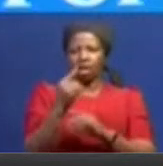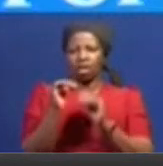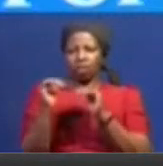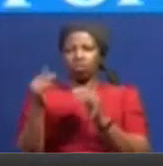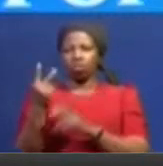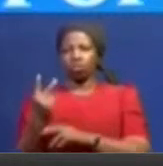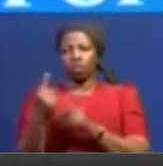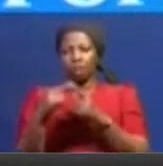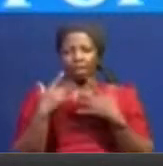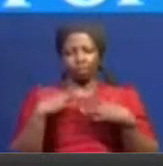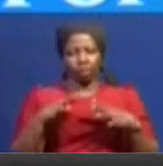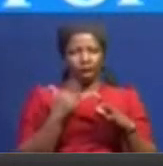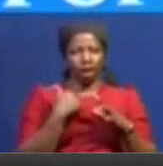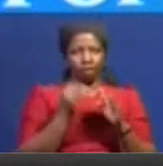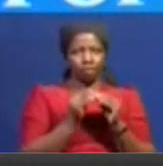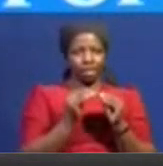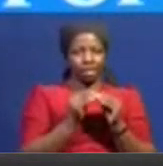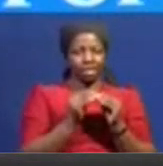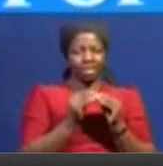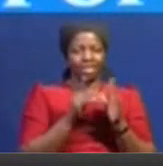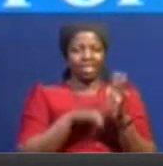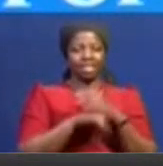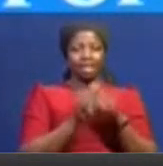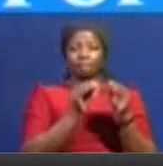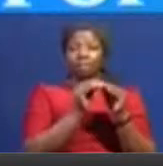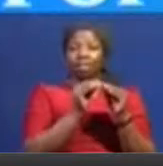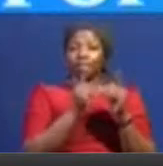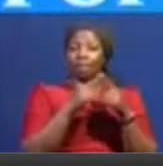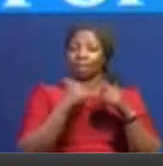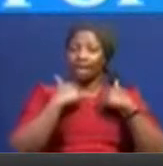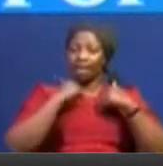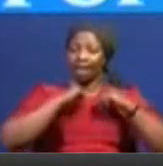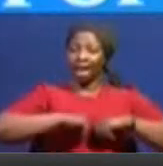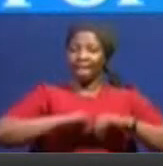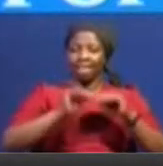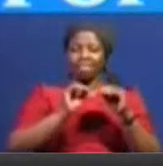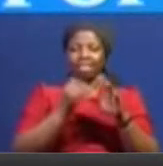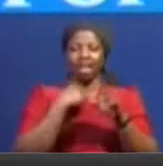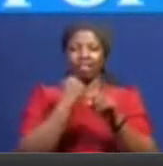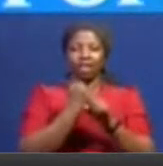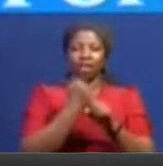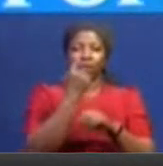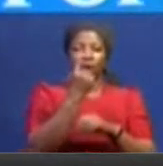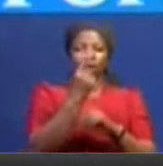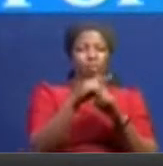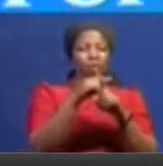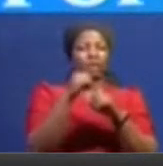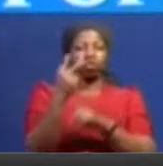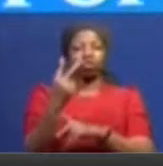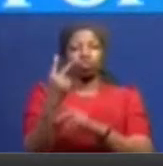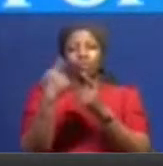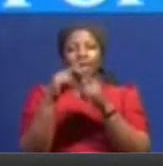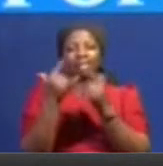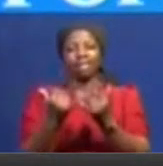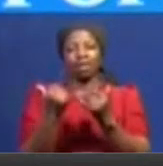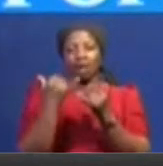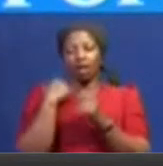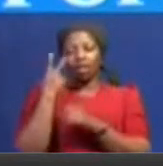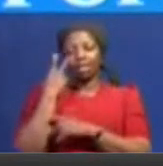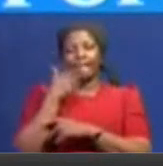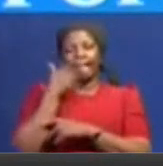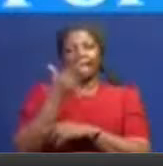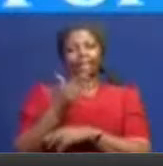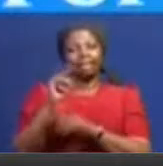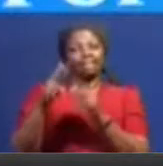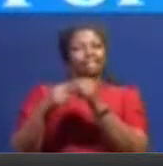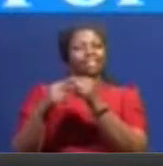and have refused to agree on those figures of, they have done their 1 + 1 and it has gone to 7. So there is